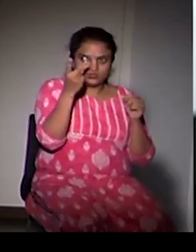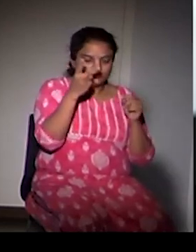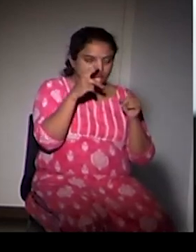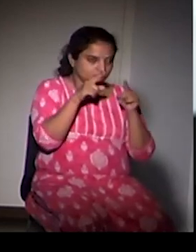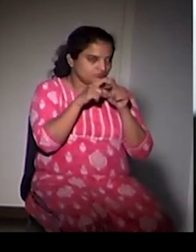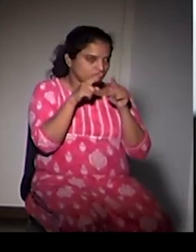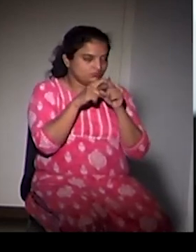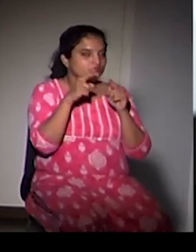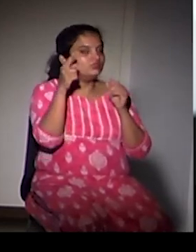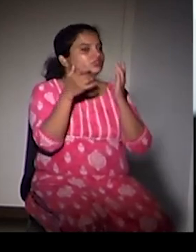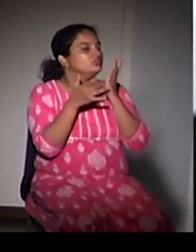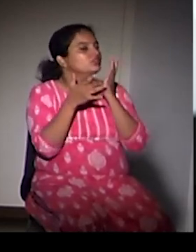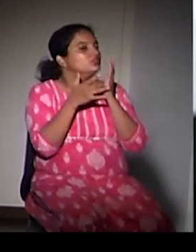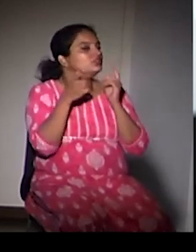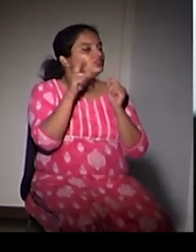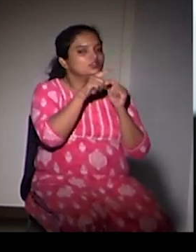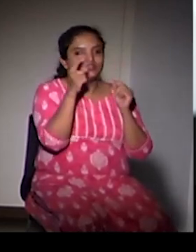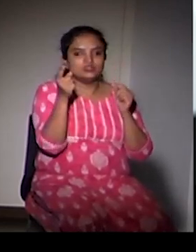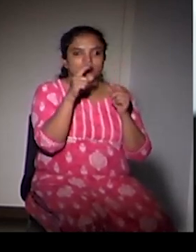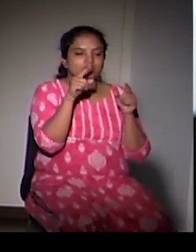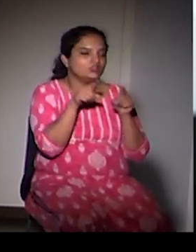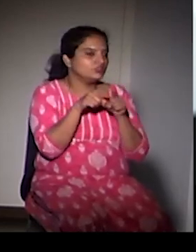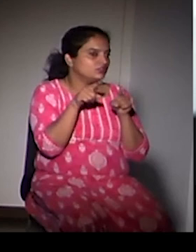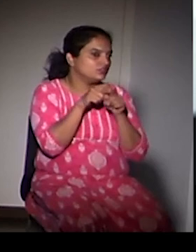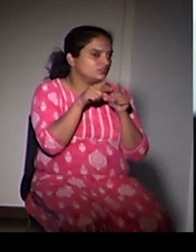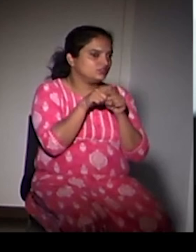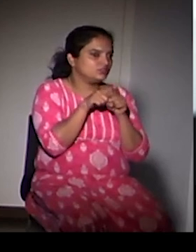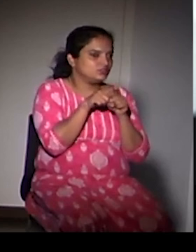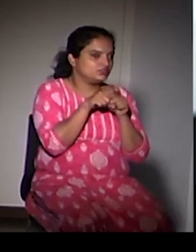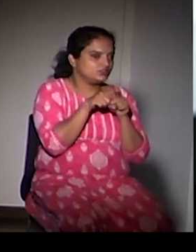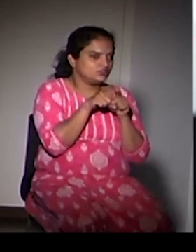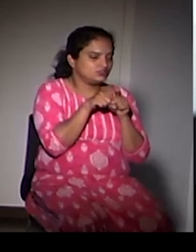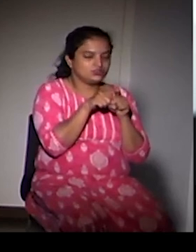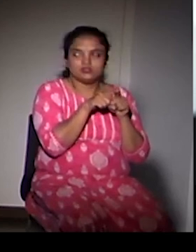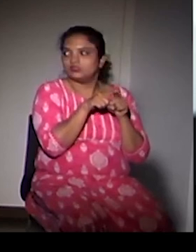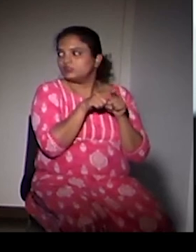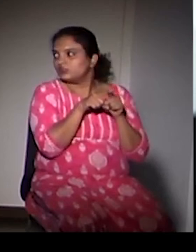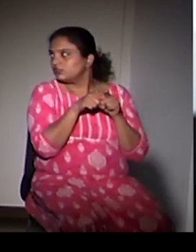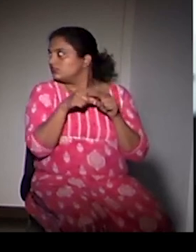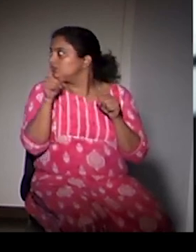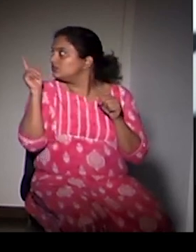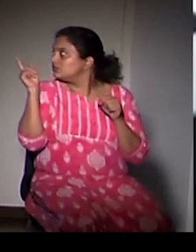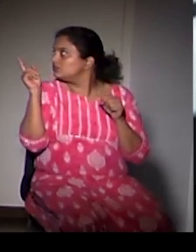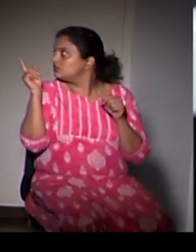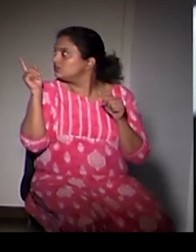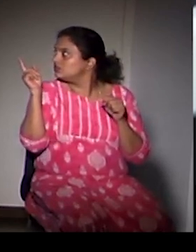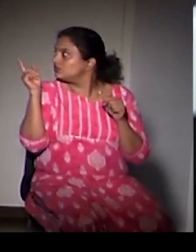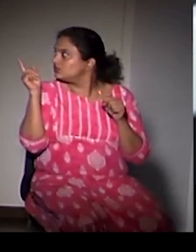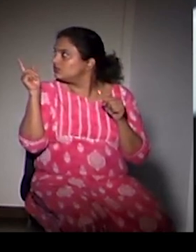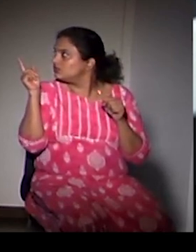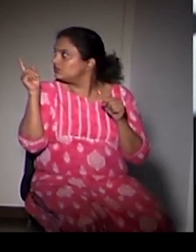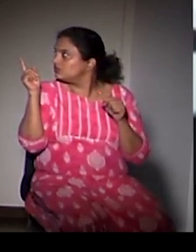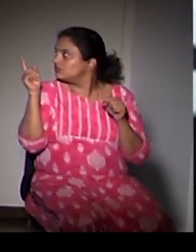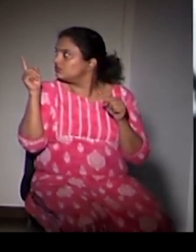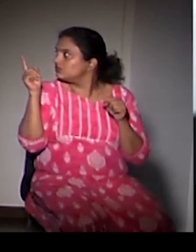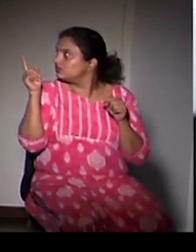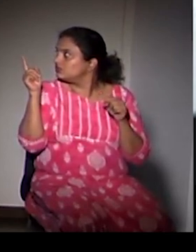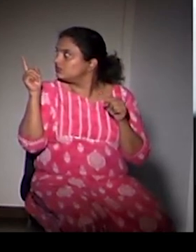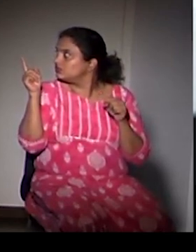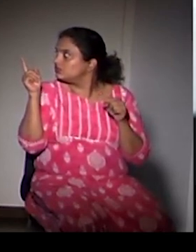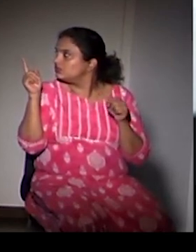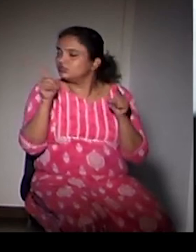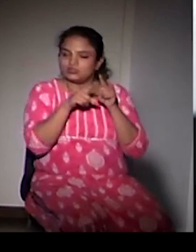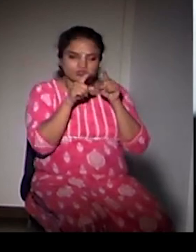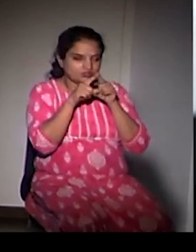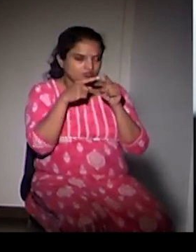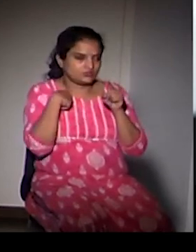by side, and for a very practical, sensible reason. You've got, on the lower portion of the vertical part of the